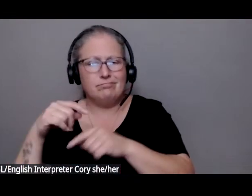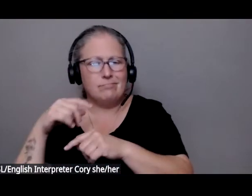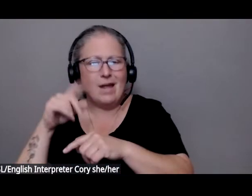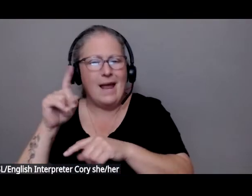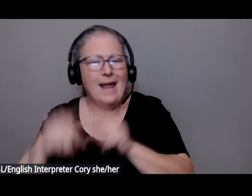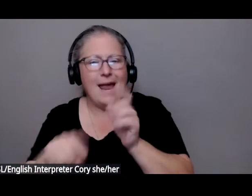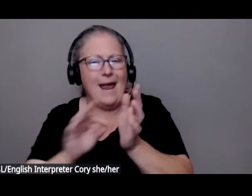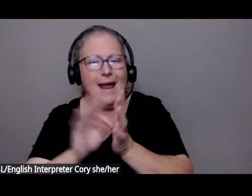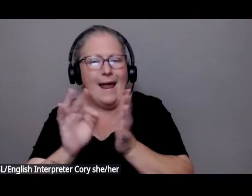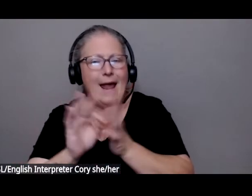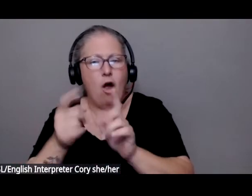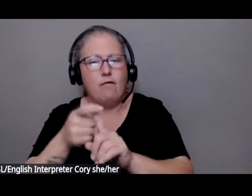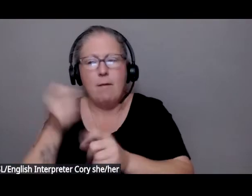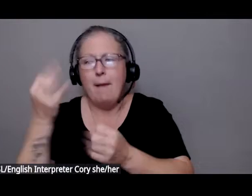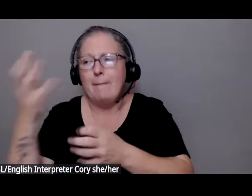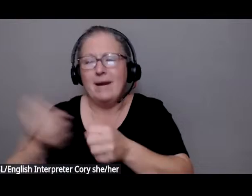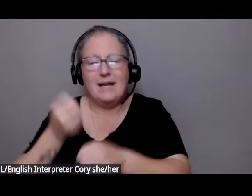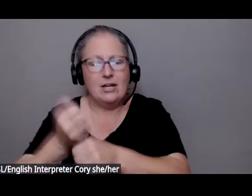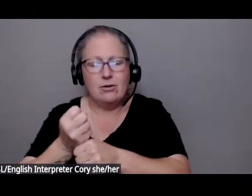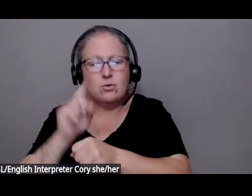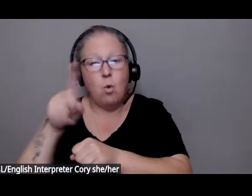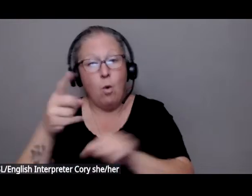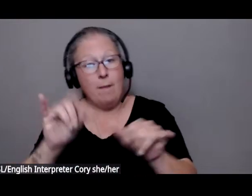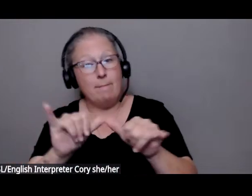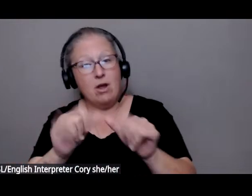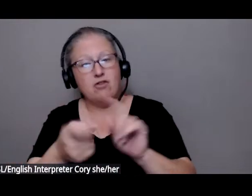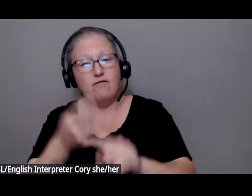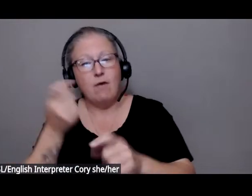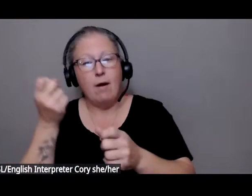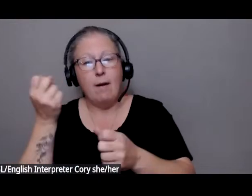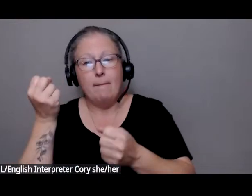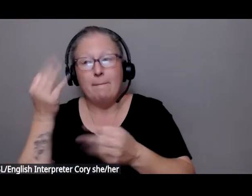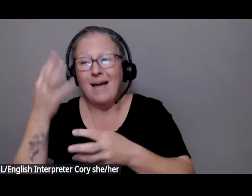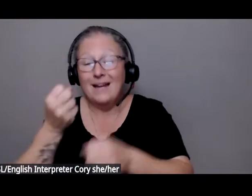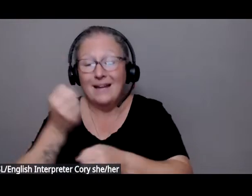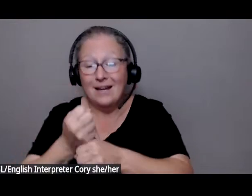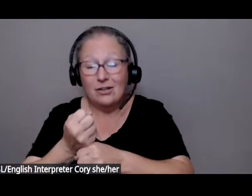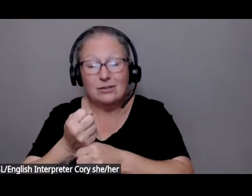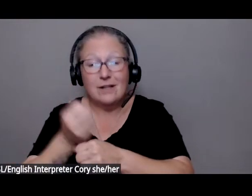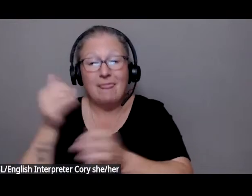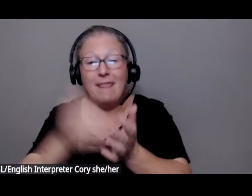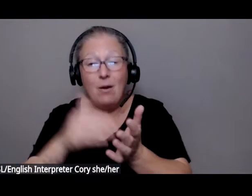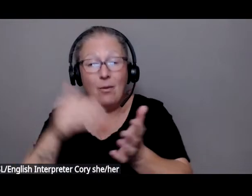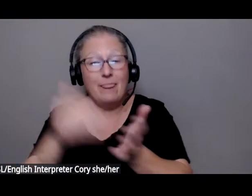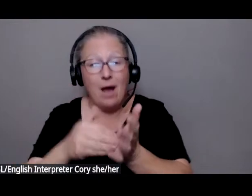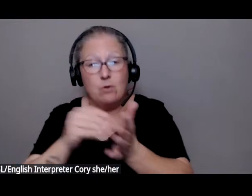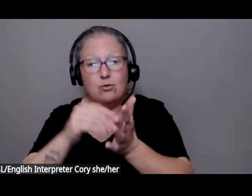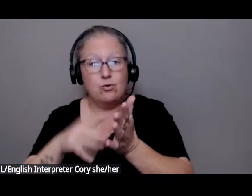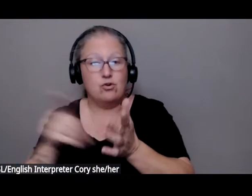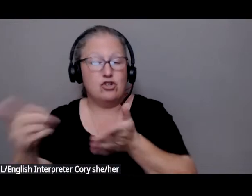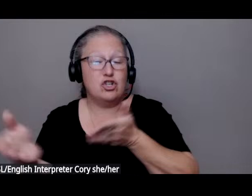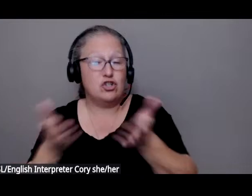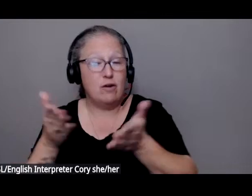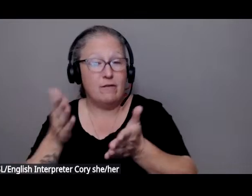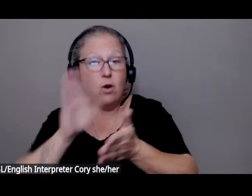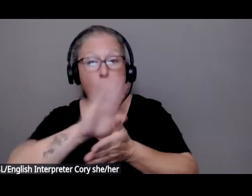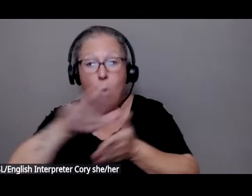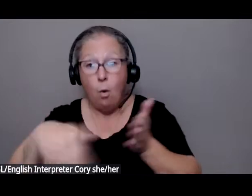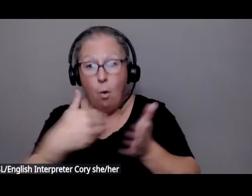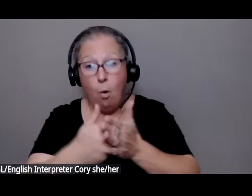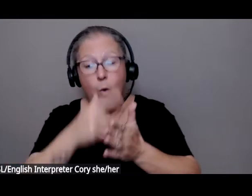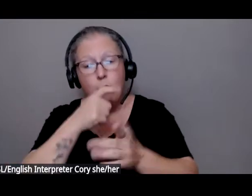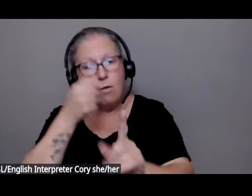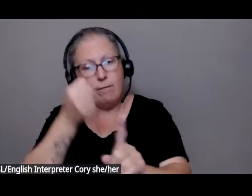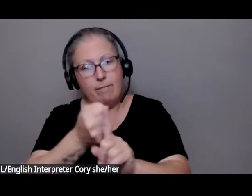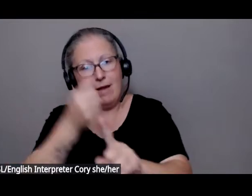in years. It can only be measured in decades and by the thousands of students she has served and by all those who were